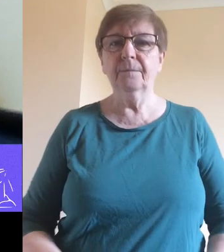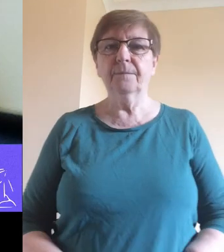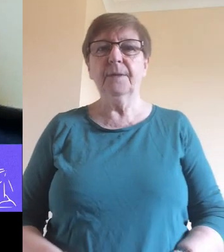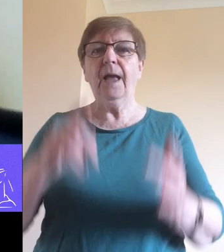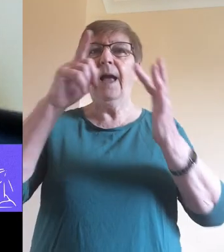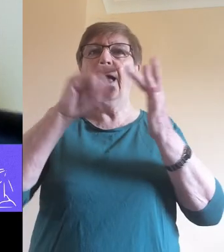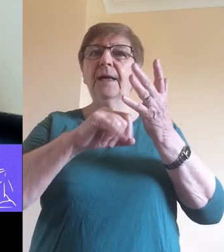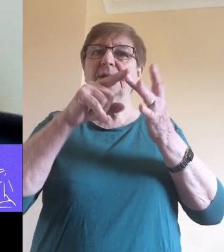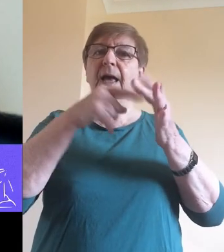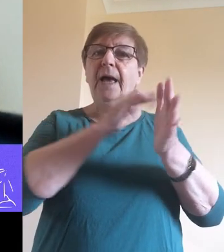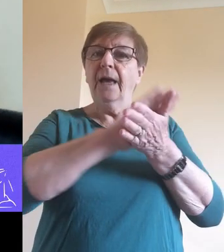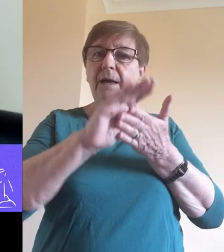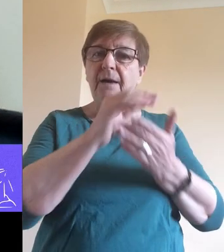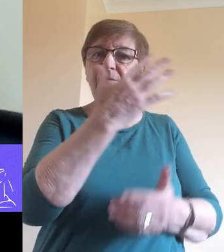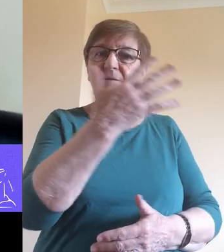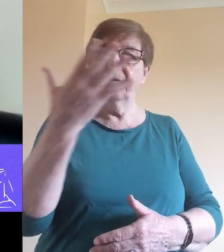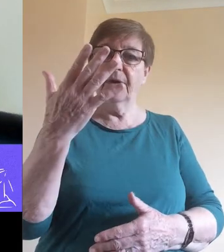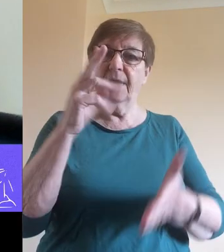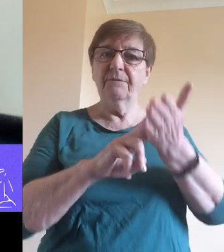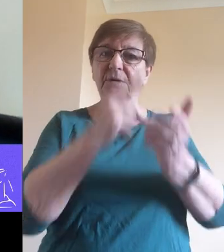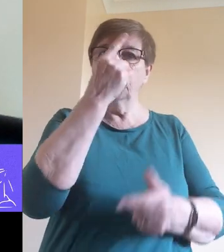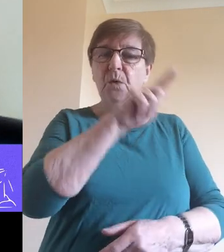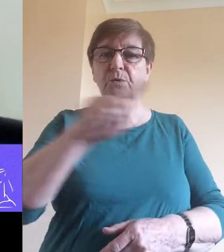Isaiah 55, verses 1 to 13.